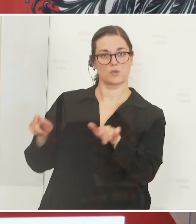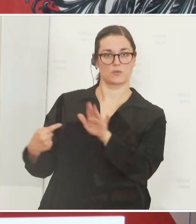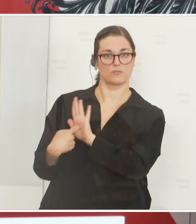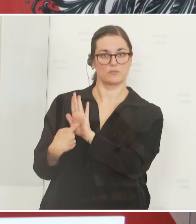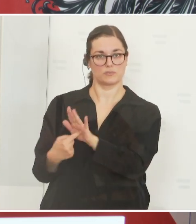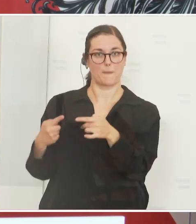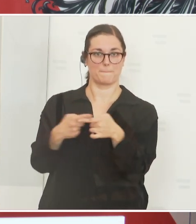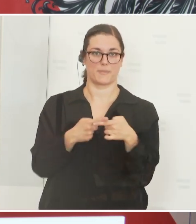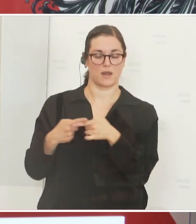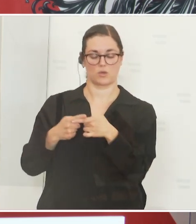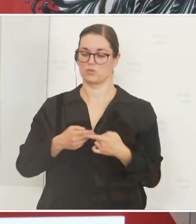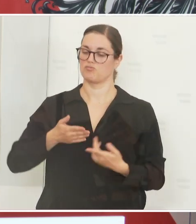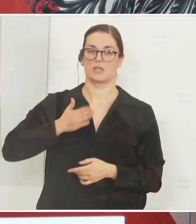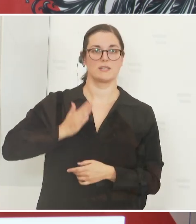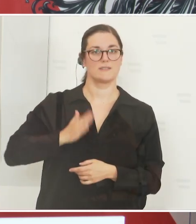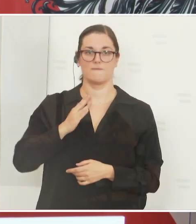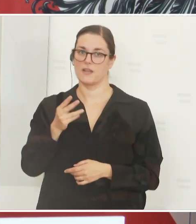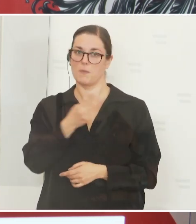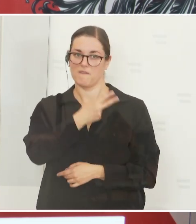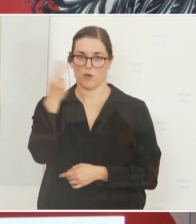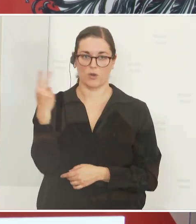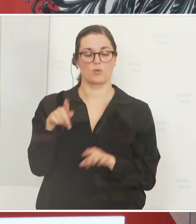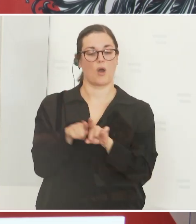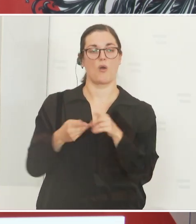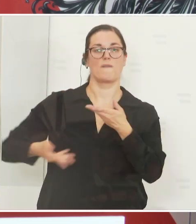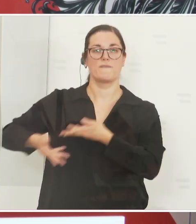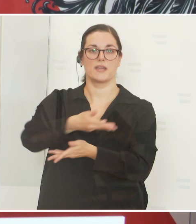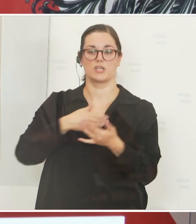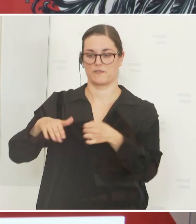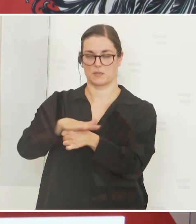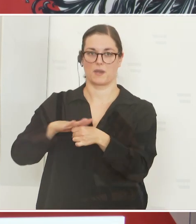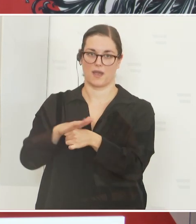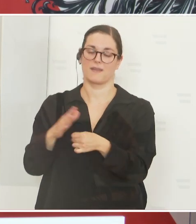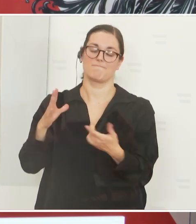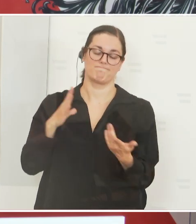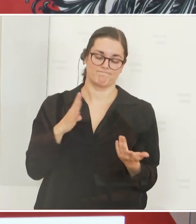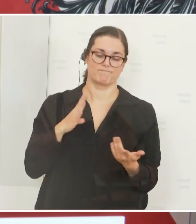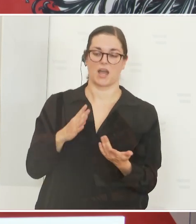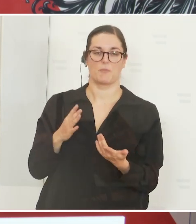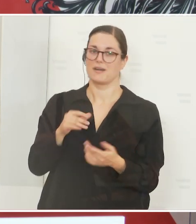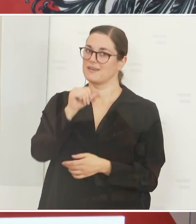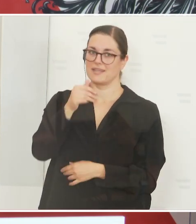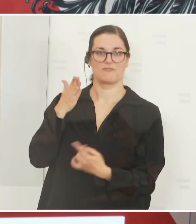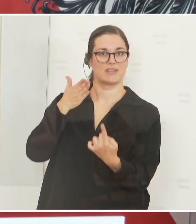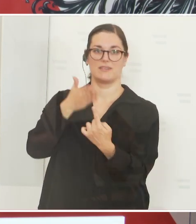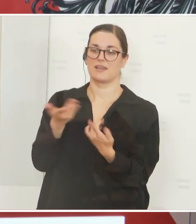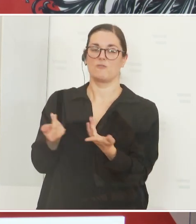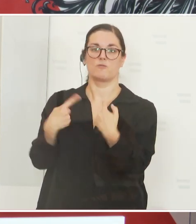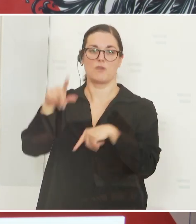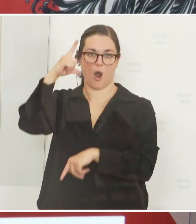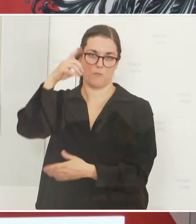the Belarusian civil society, of the economic area here, but not direct representatives of Minsk,